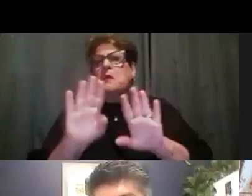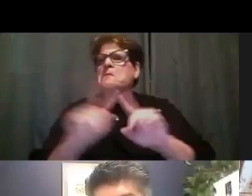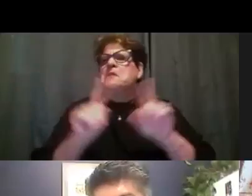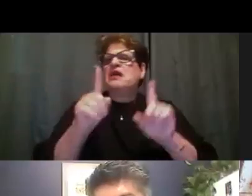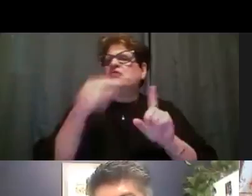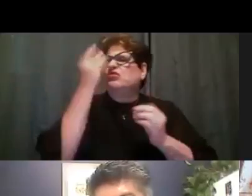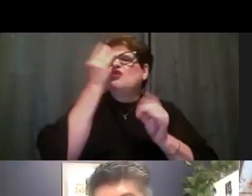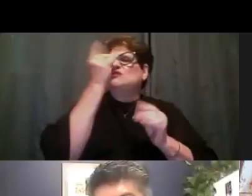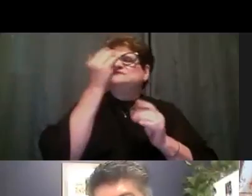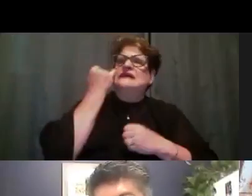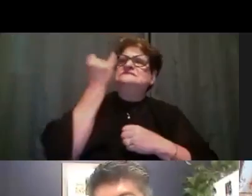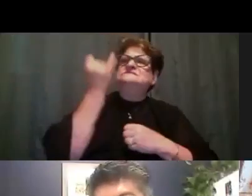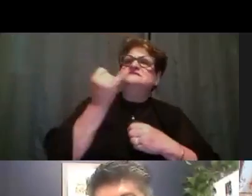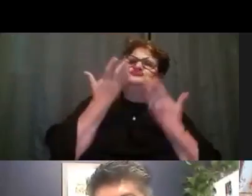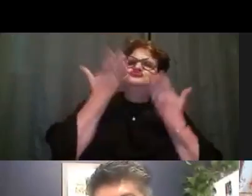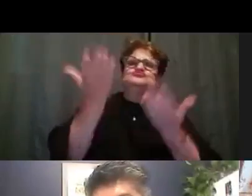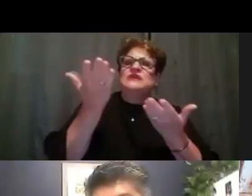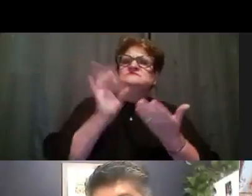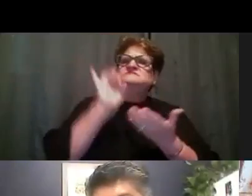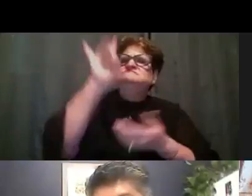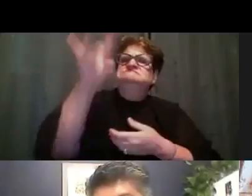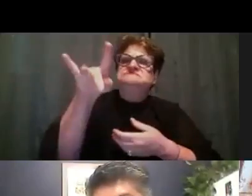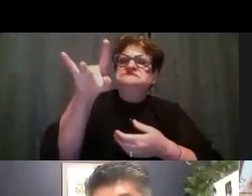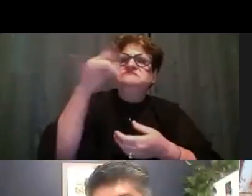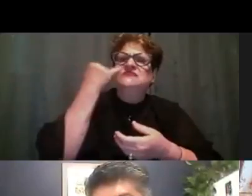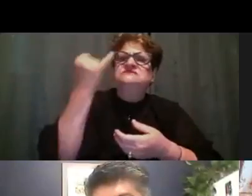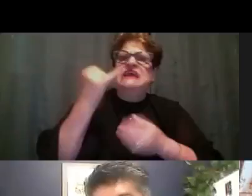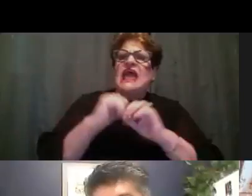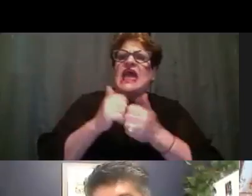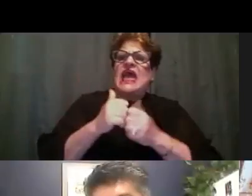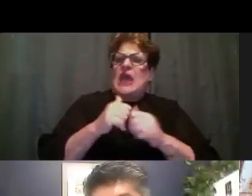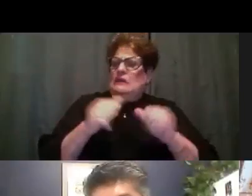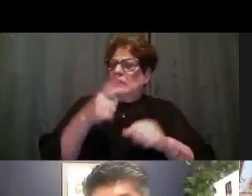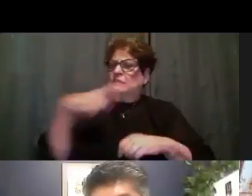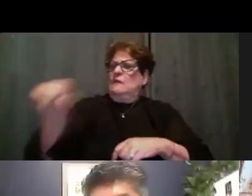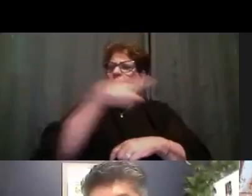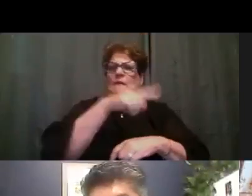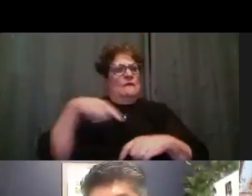on how can we improve just being more inclusive? Those of us that